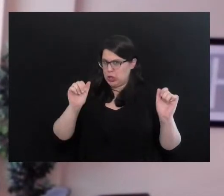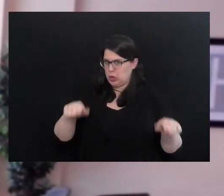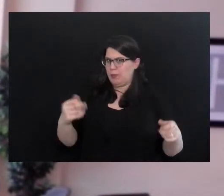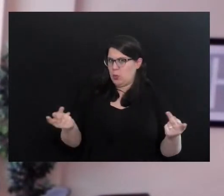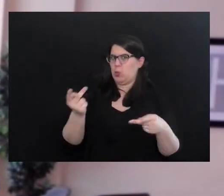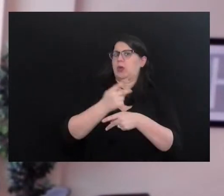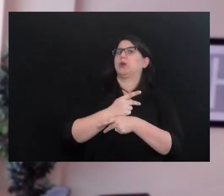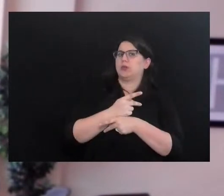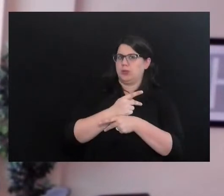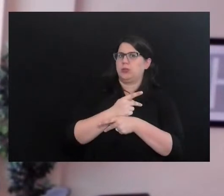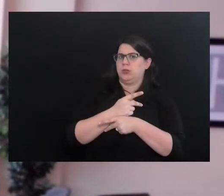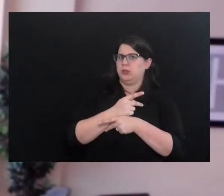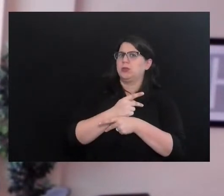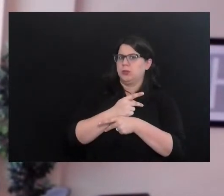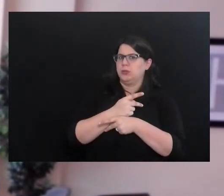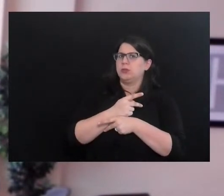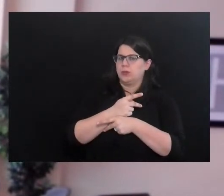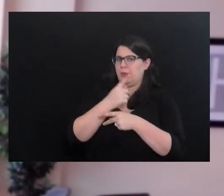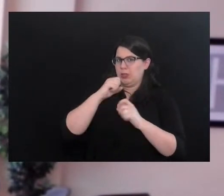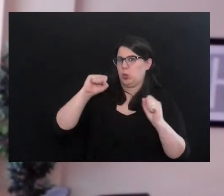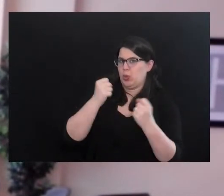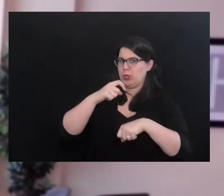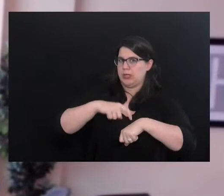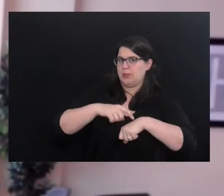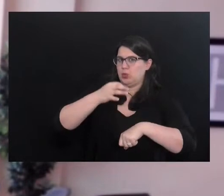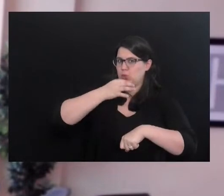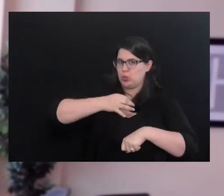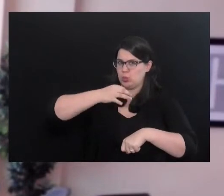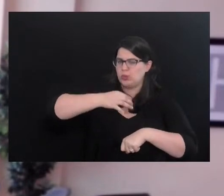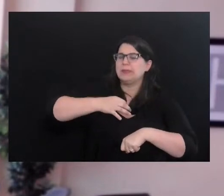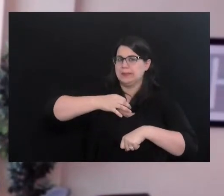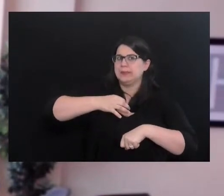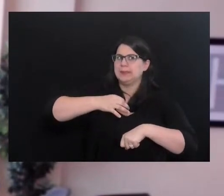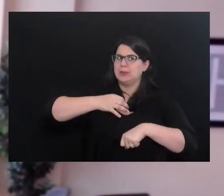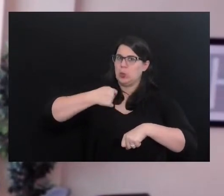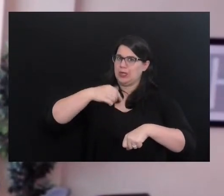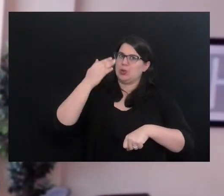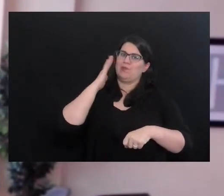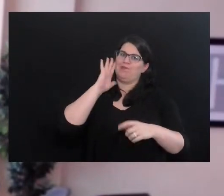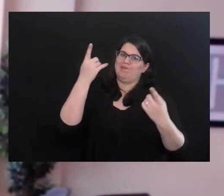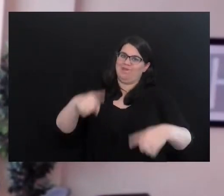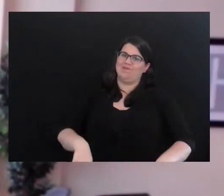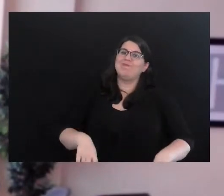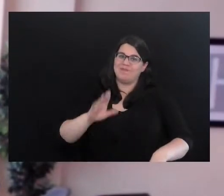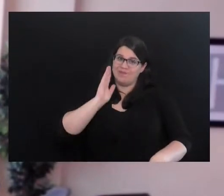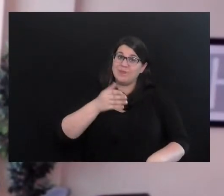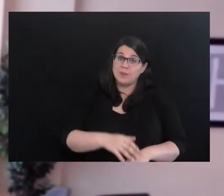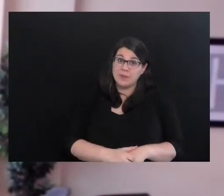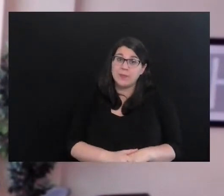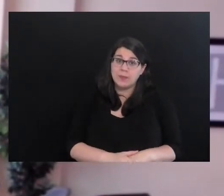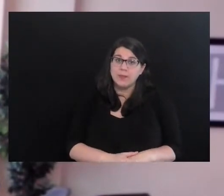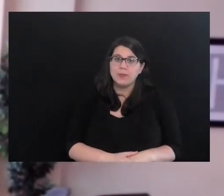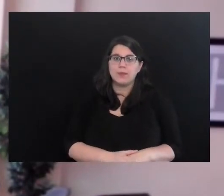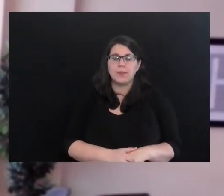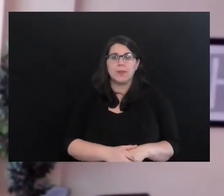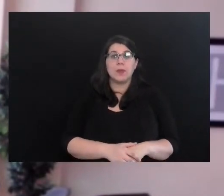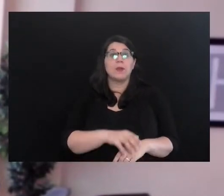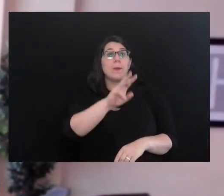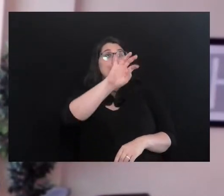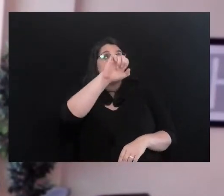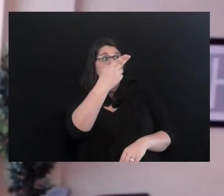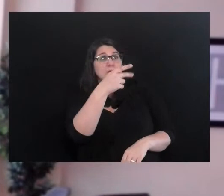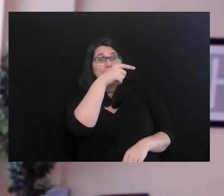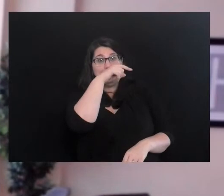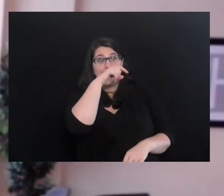during this winter time is almost a certainty. And as we look at Michigan, they have so